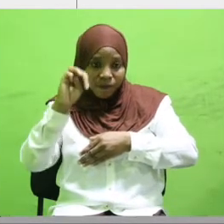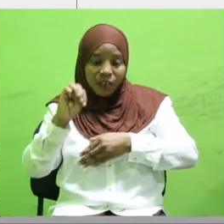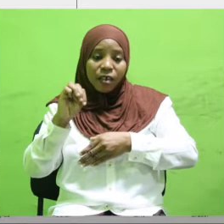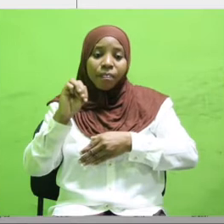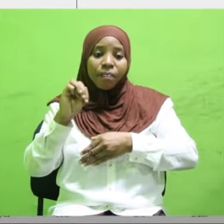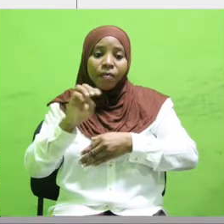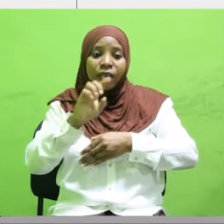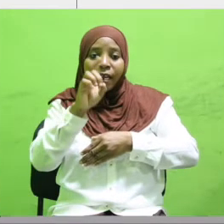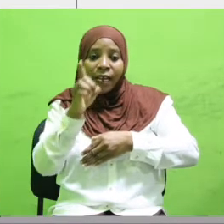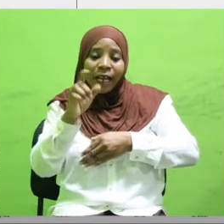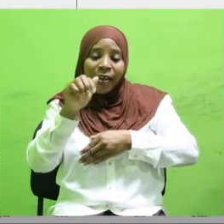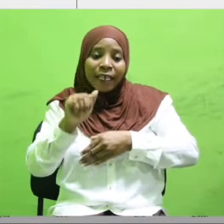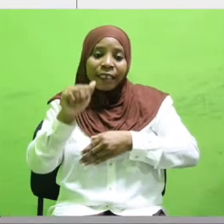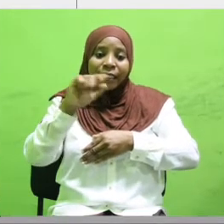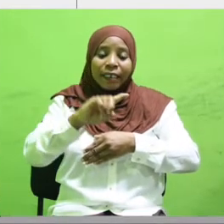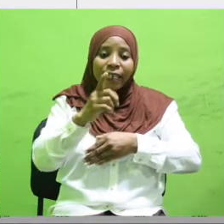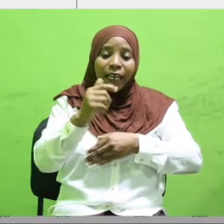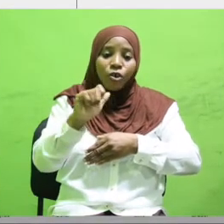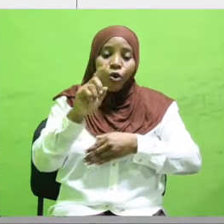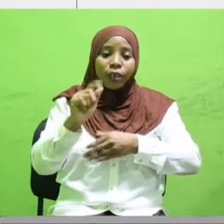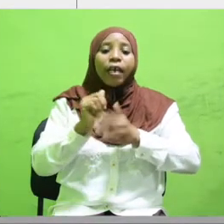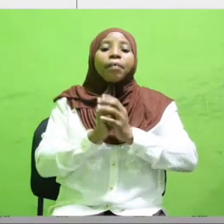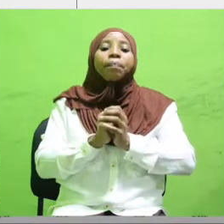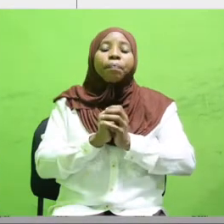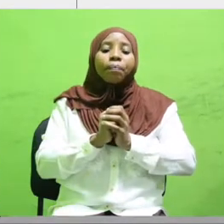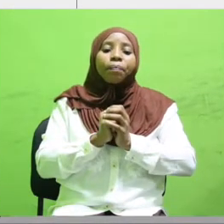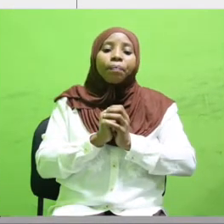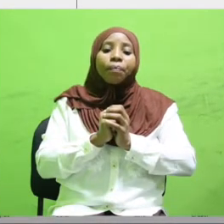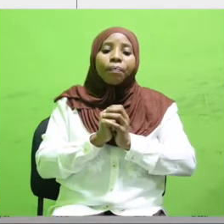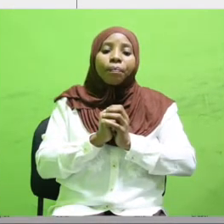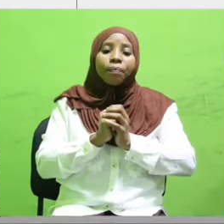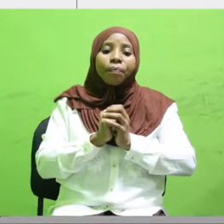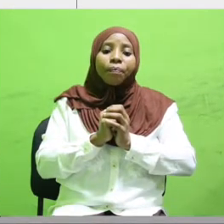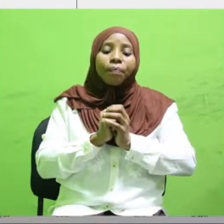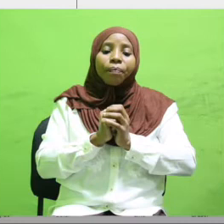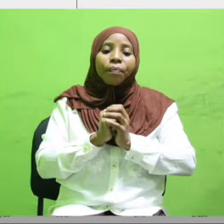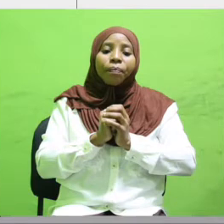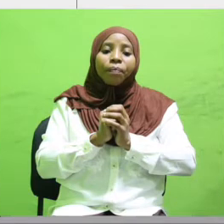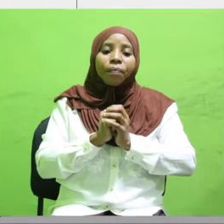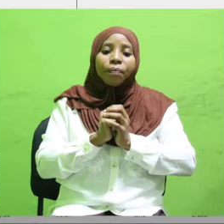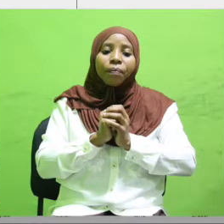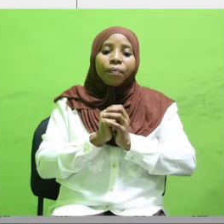characteristics. First, they release spores in a forceful way. So